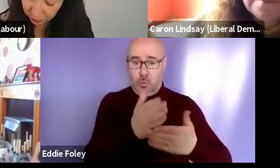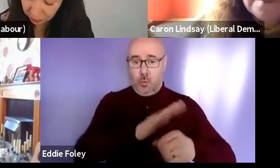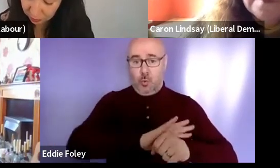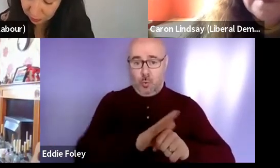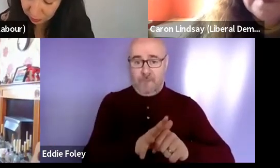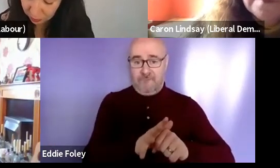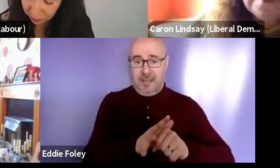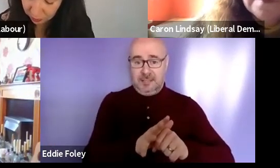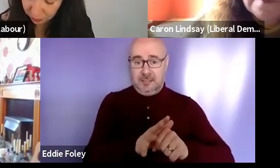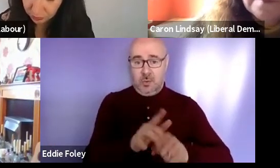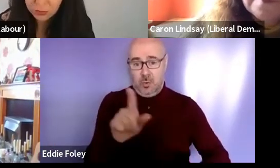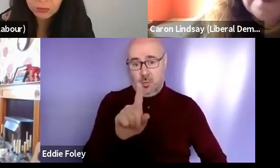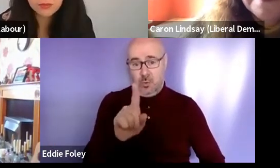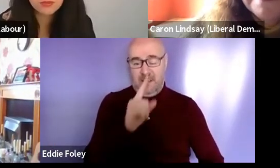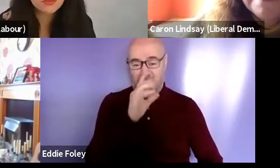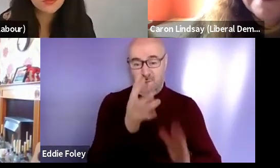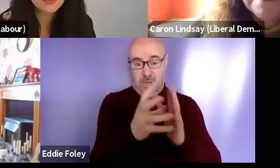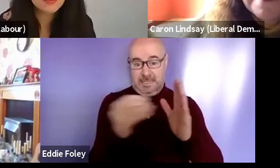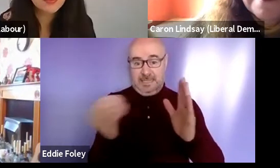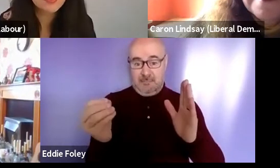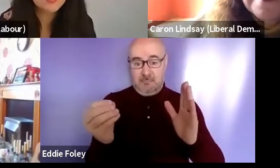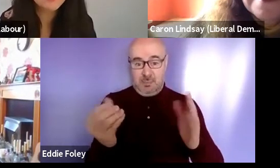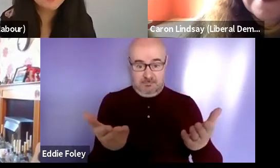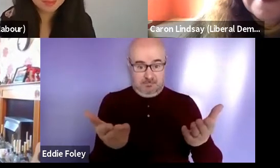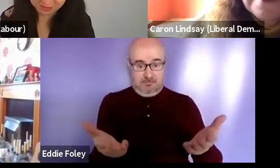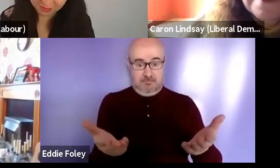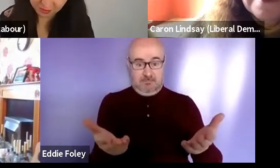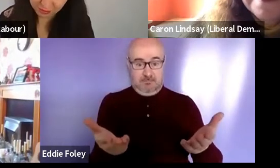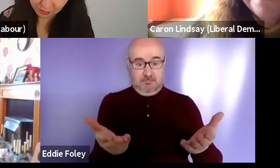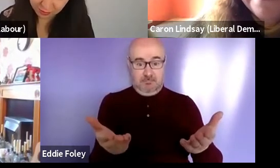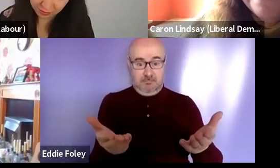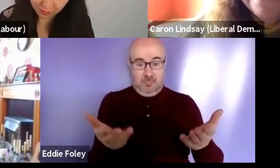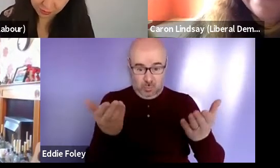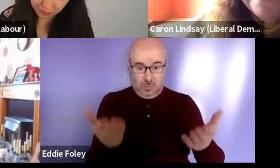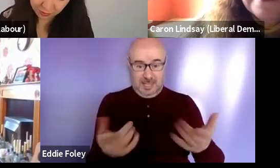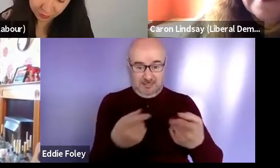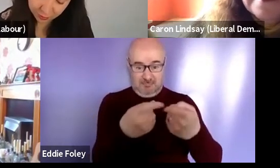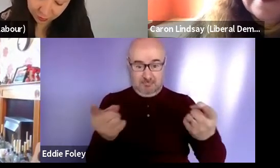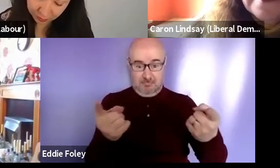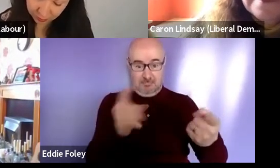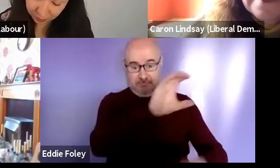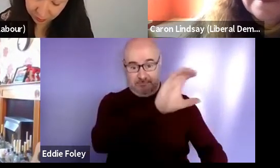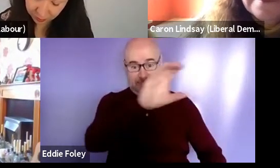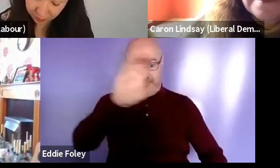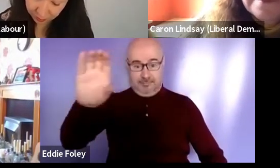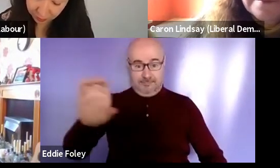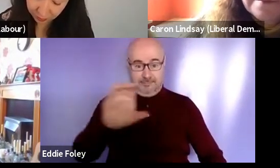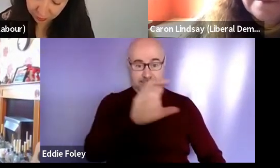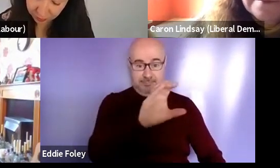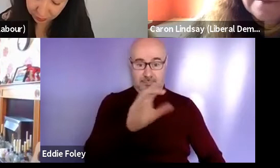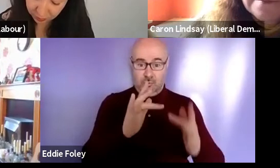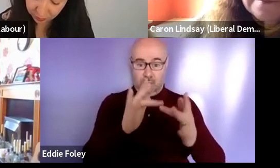that are attending this hustings. There is no hope we'd get this many people in one room pre-COVID. This is opening